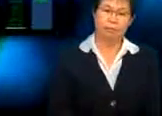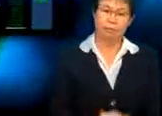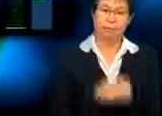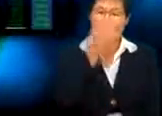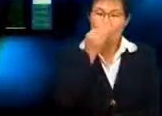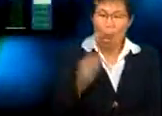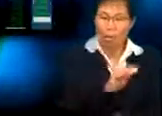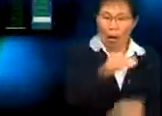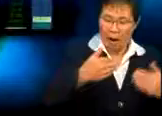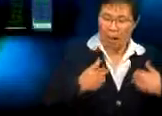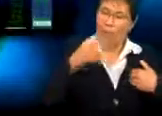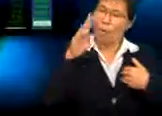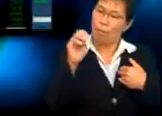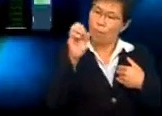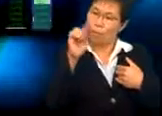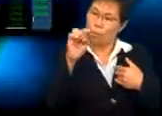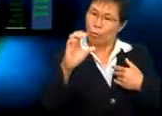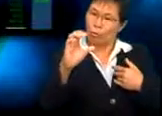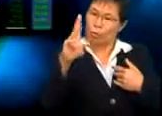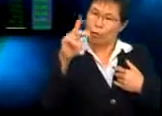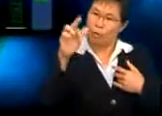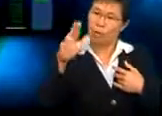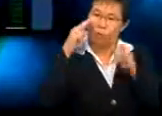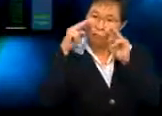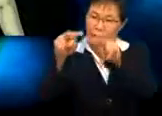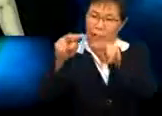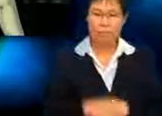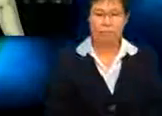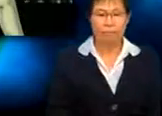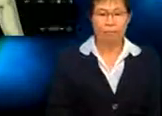A mouse also has monocular vision.